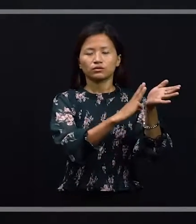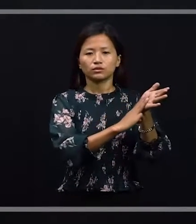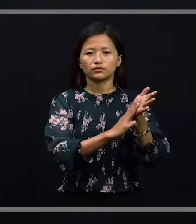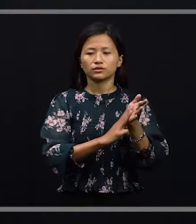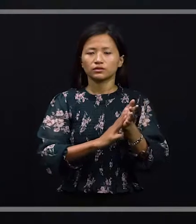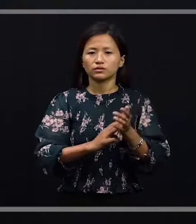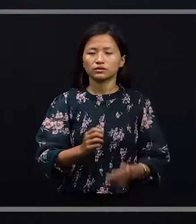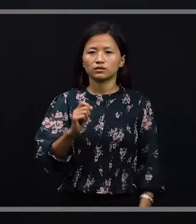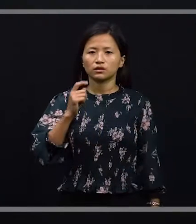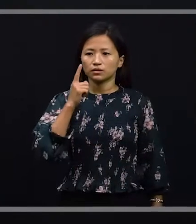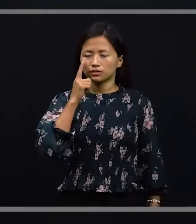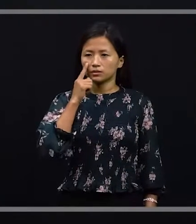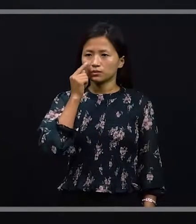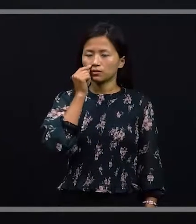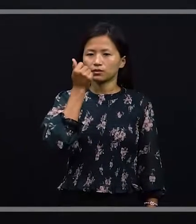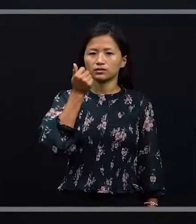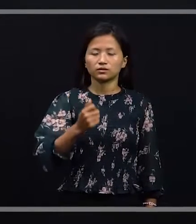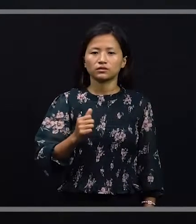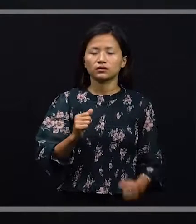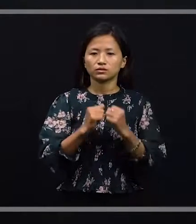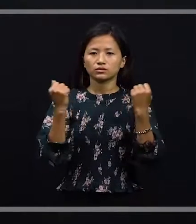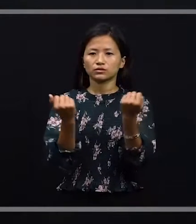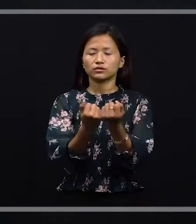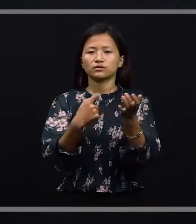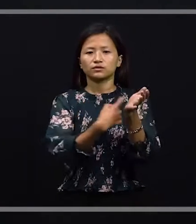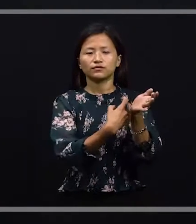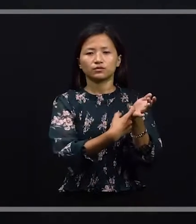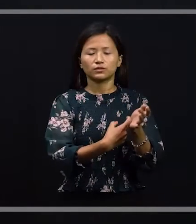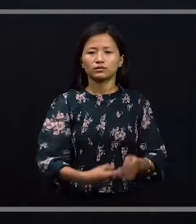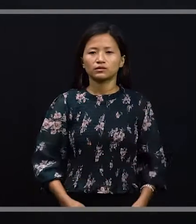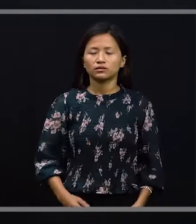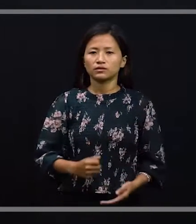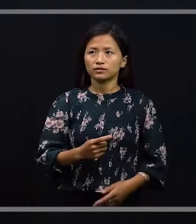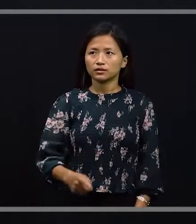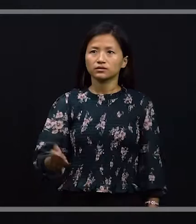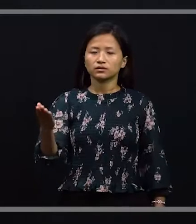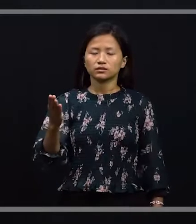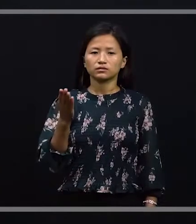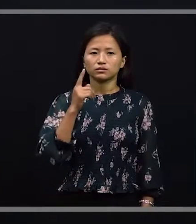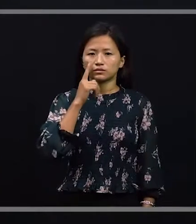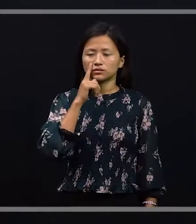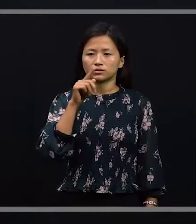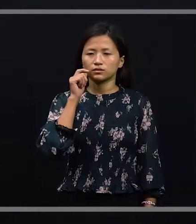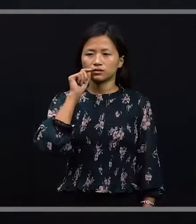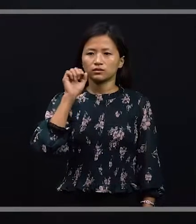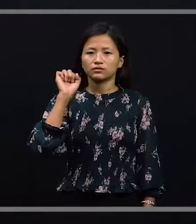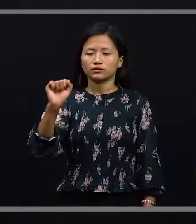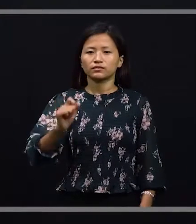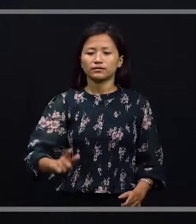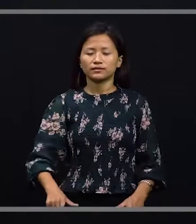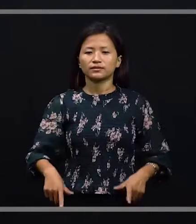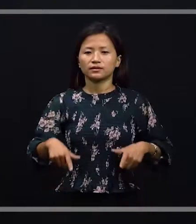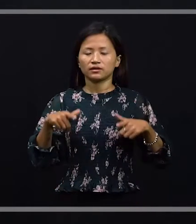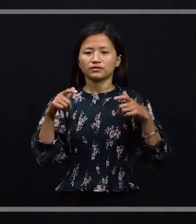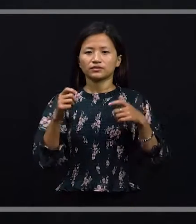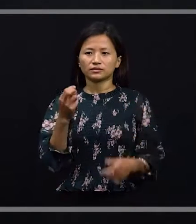Chandra Vidyasagar, he was a social reformer, all right? And he also improved the lifestyle of the women